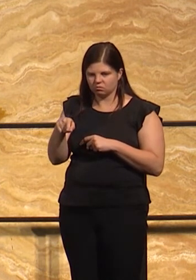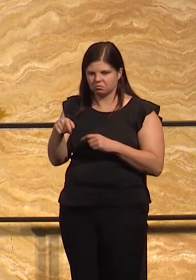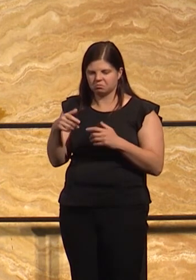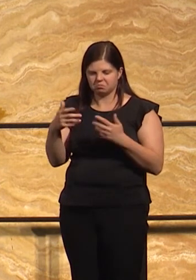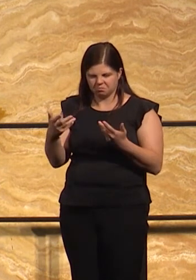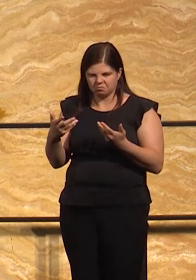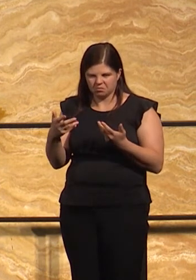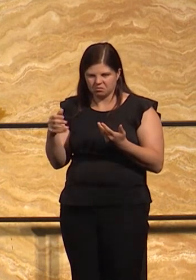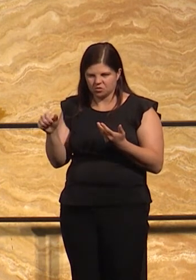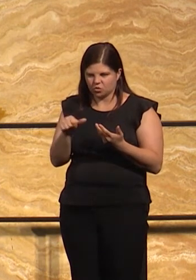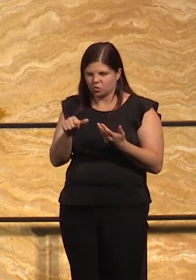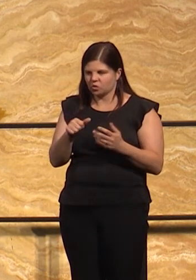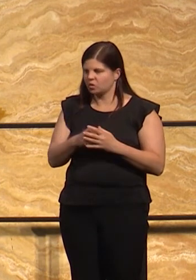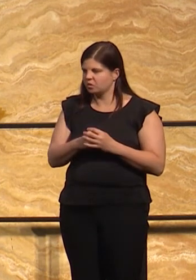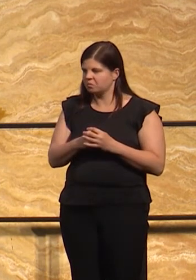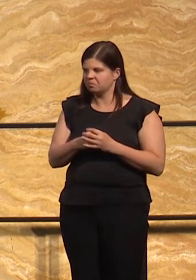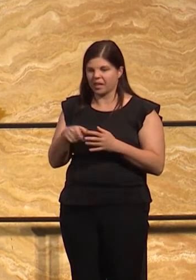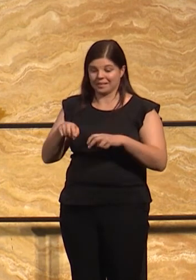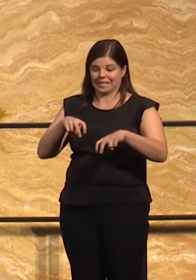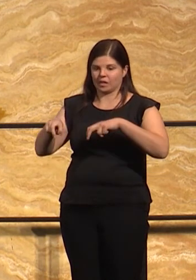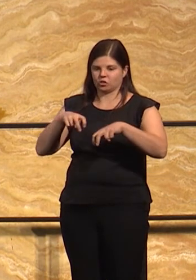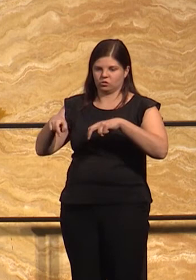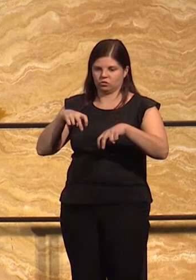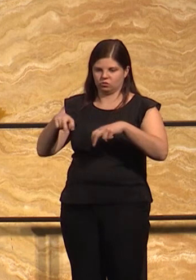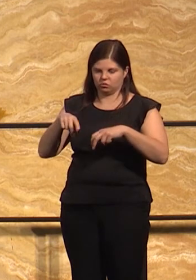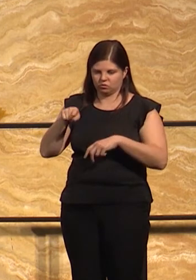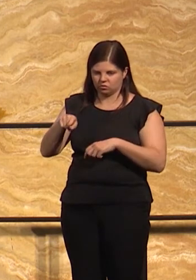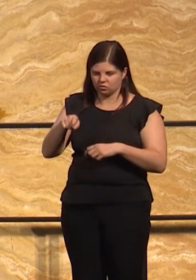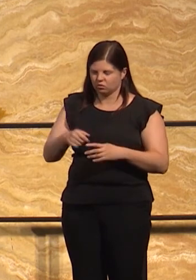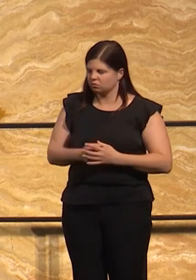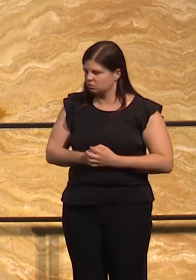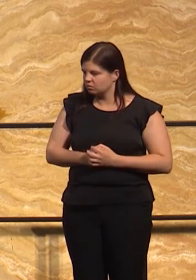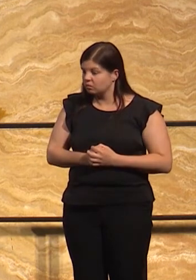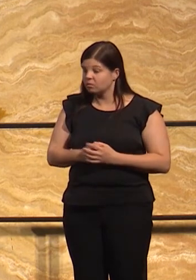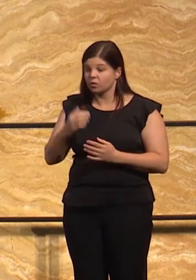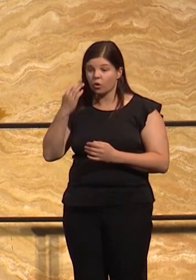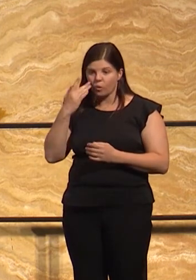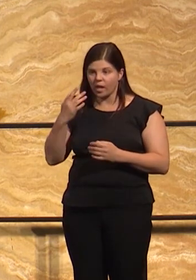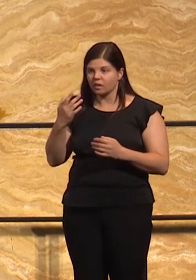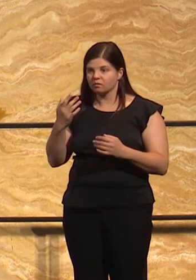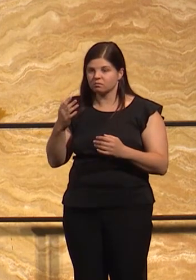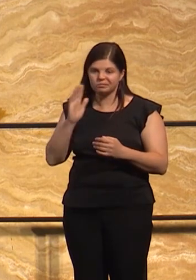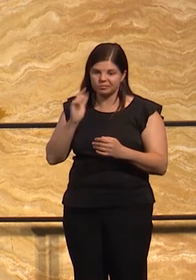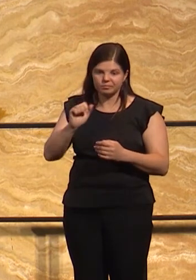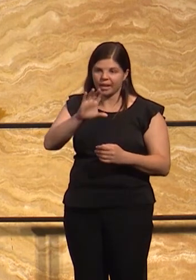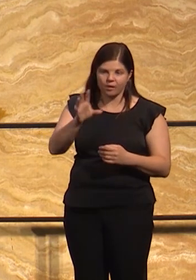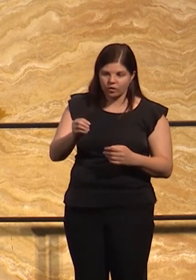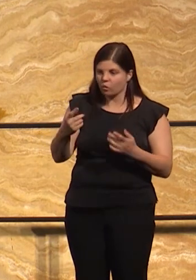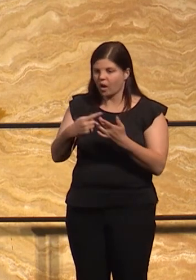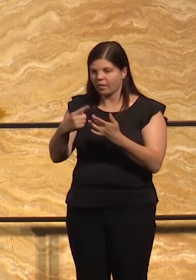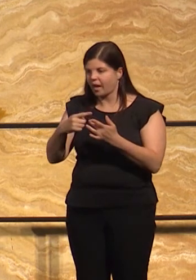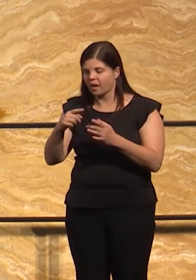good and is a basis for action. Because whether within Africa or any other region for that matter,